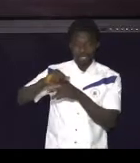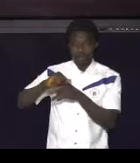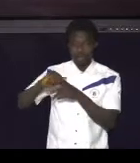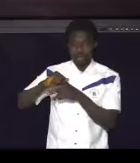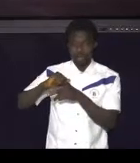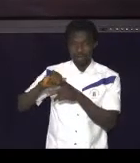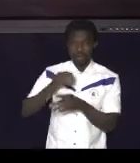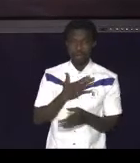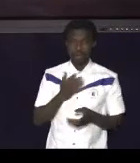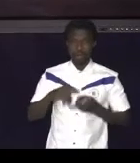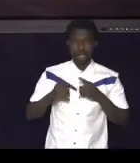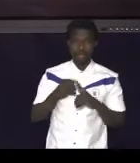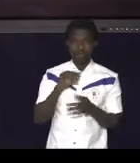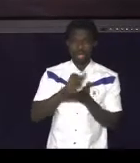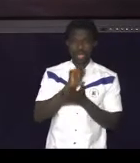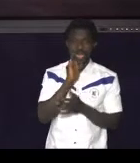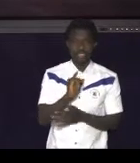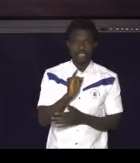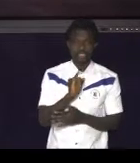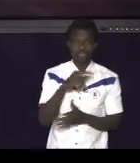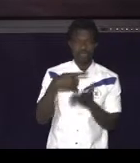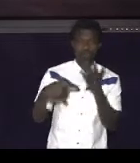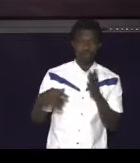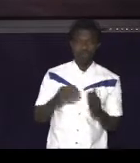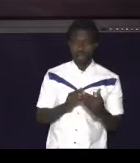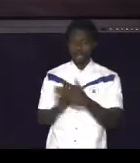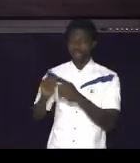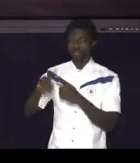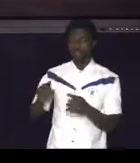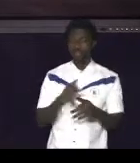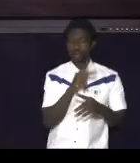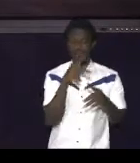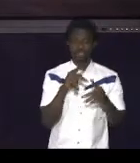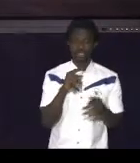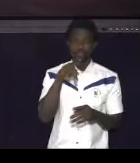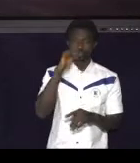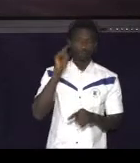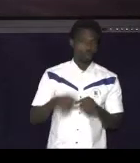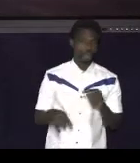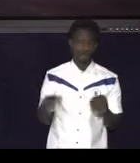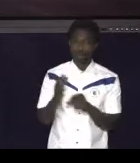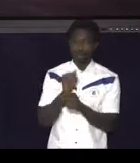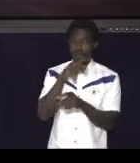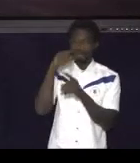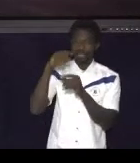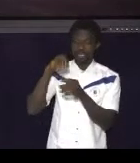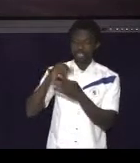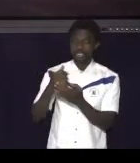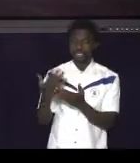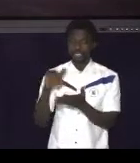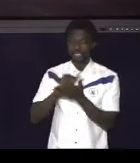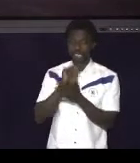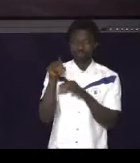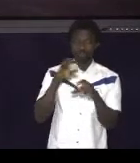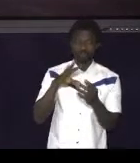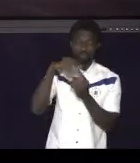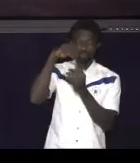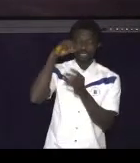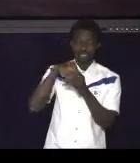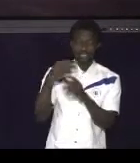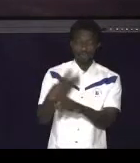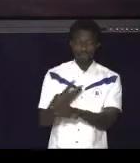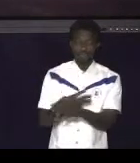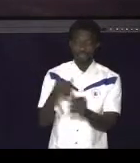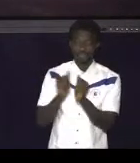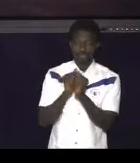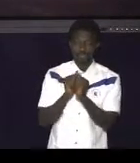practice, practice, my friend. That is what leads to perfection. You cannot attain perfection in anything you do, especially in